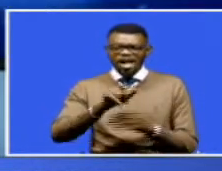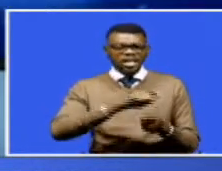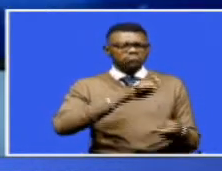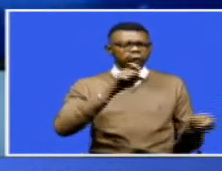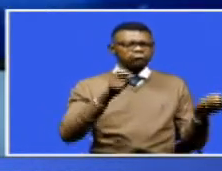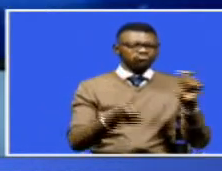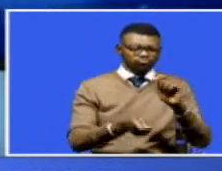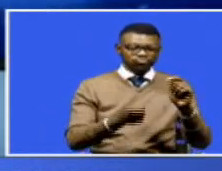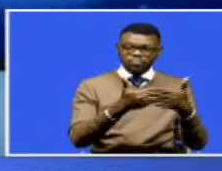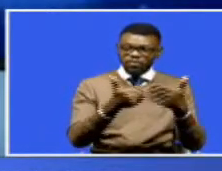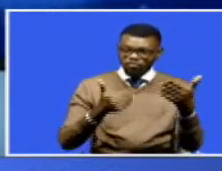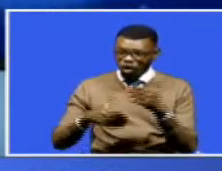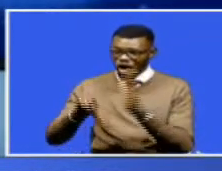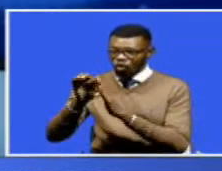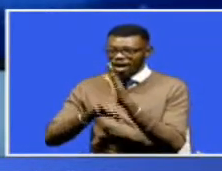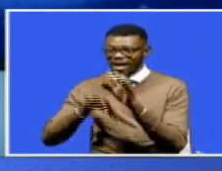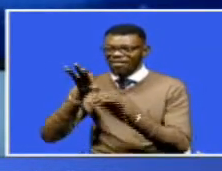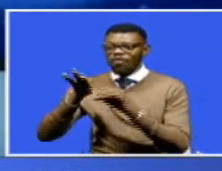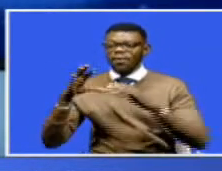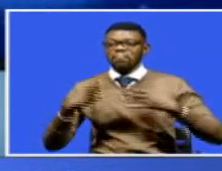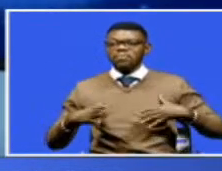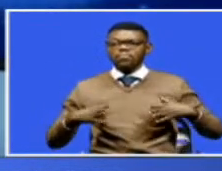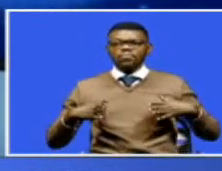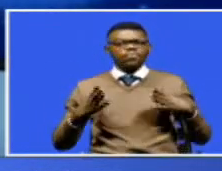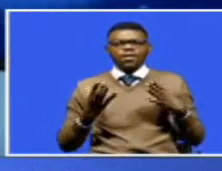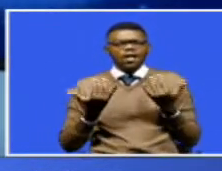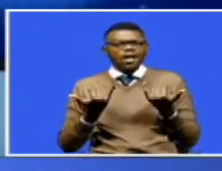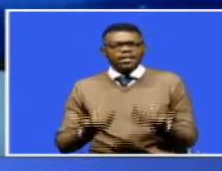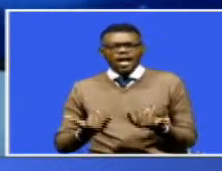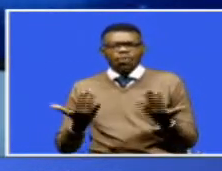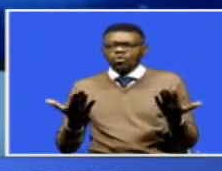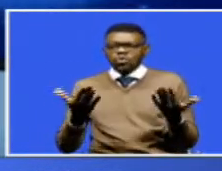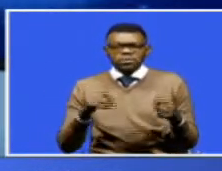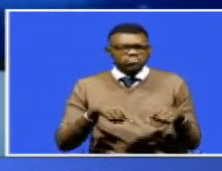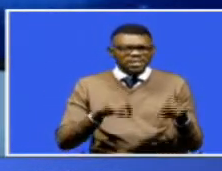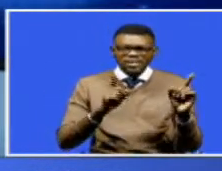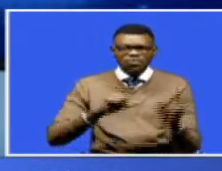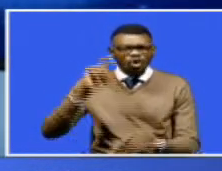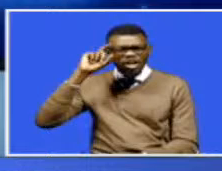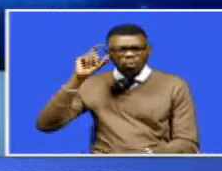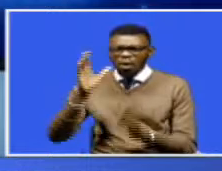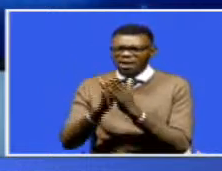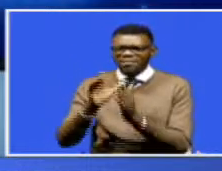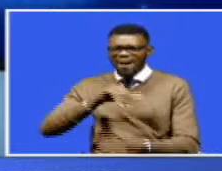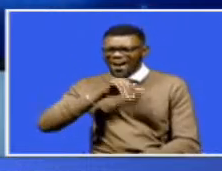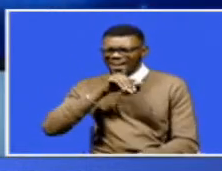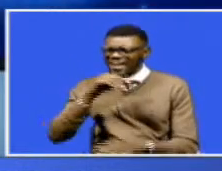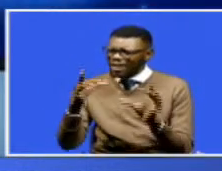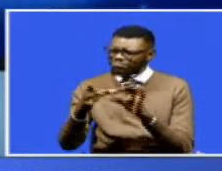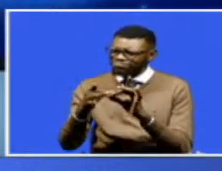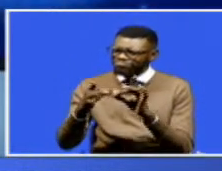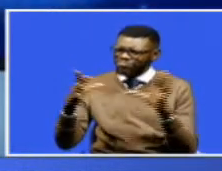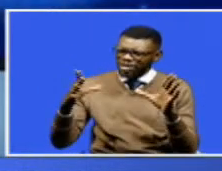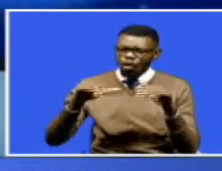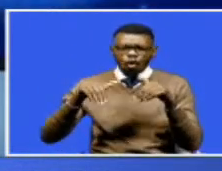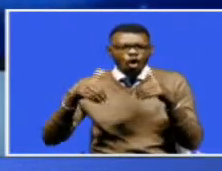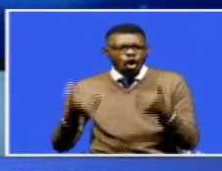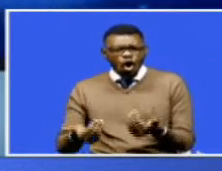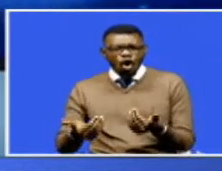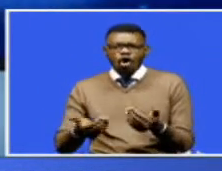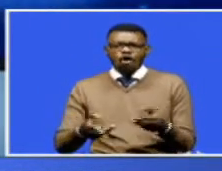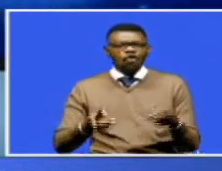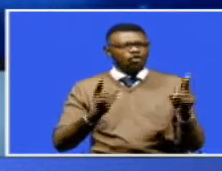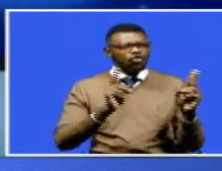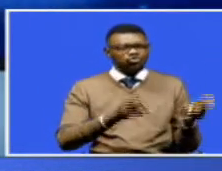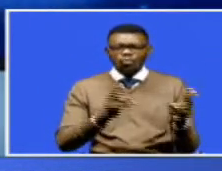submitted for a referendum. So has his stance strained his relationship with the party leader, or are these just local